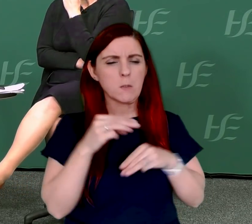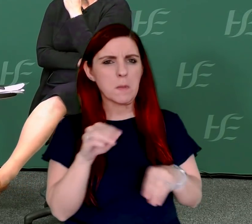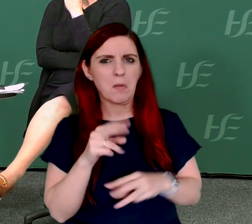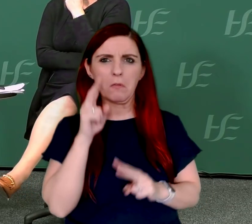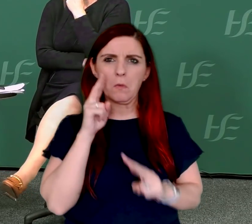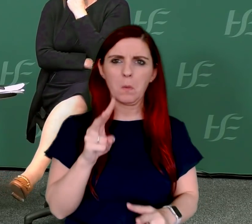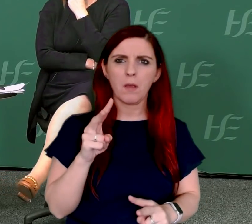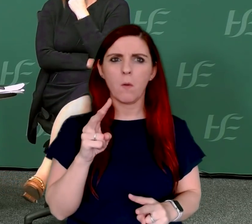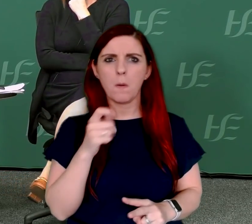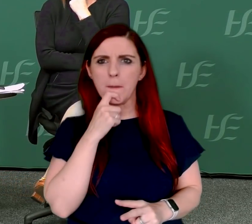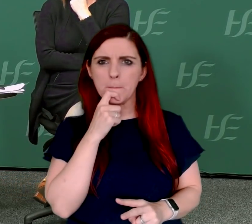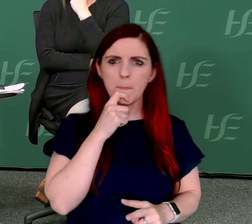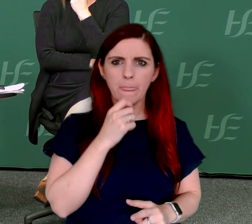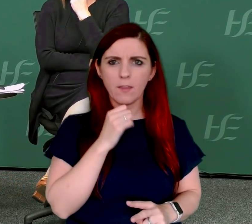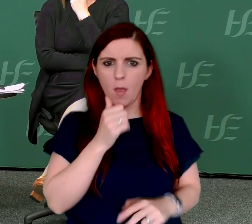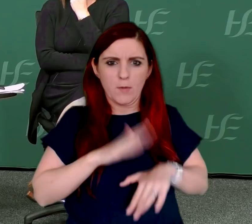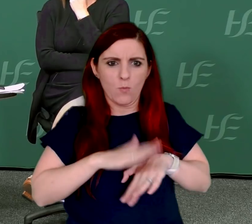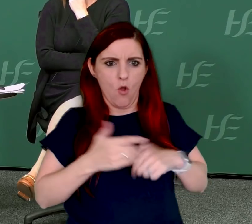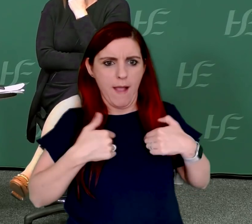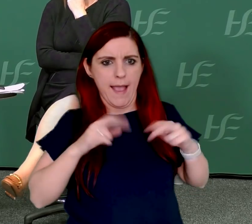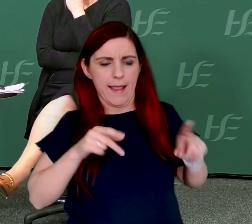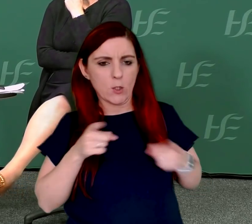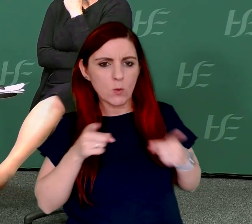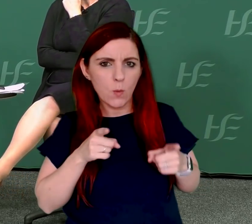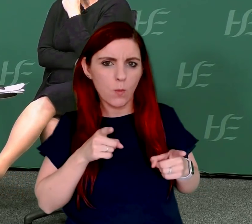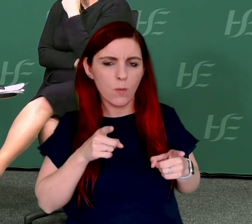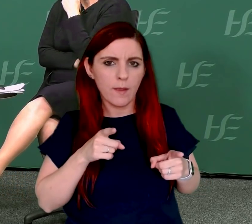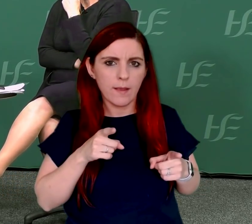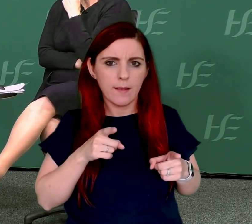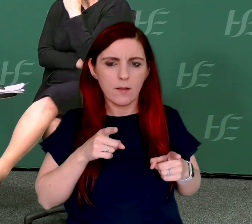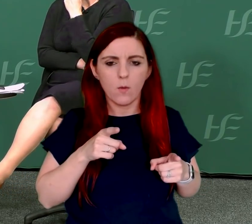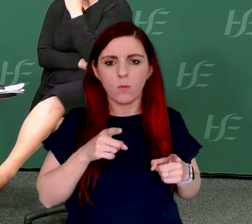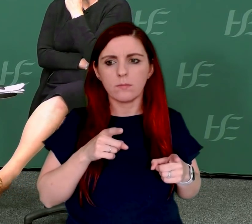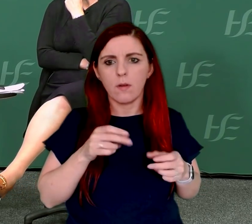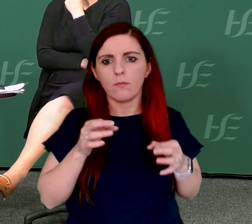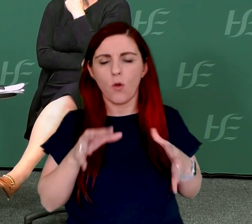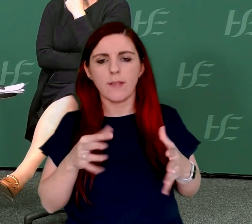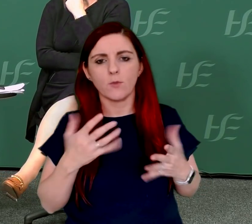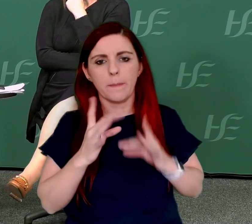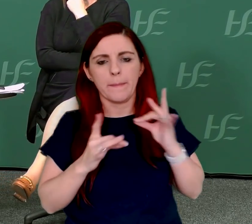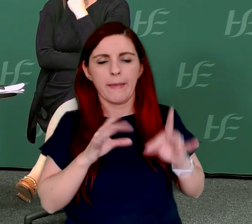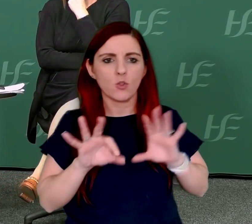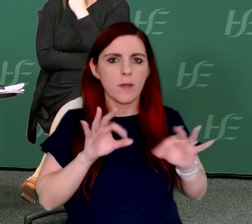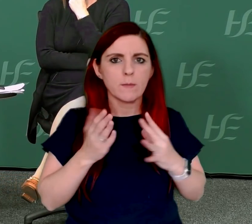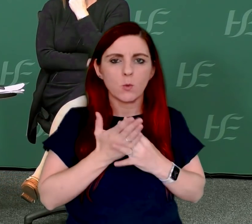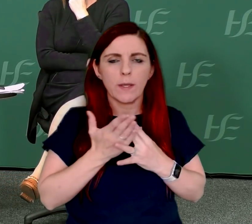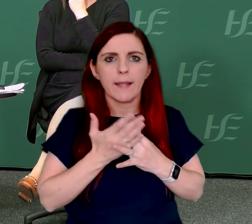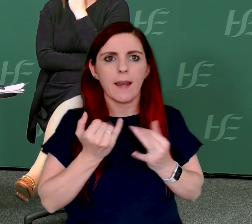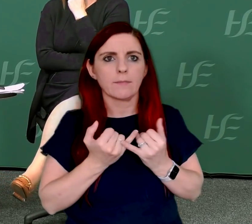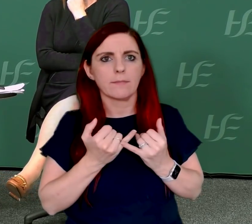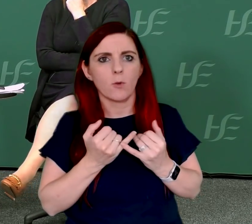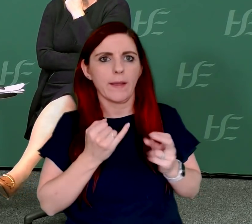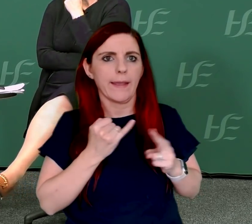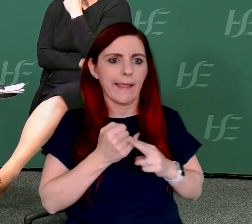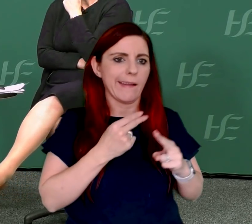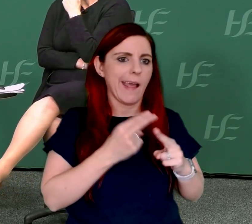more they can do. Obviously, and at the minute, it kind of just seems to be a choice between, the going in and out of kind